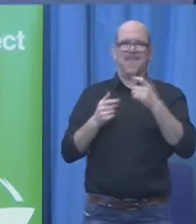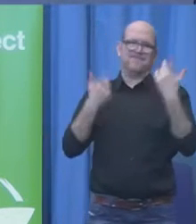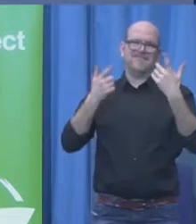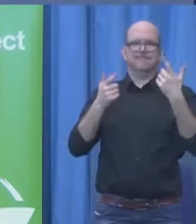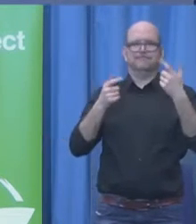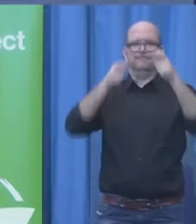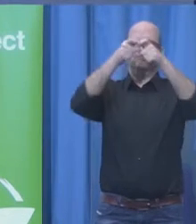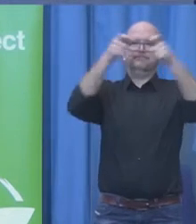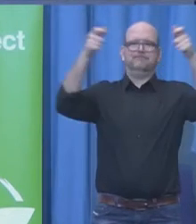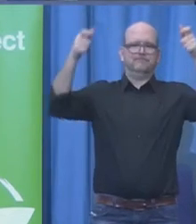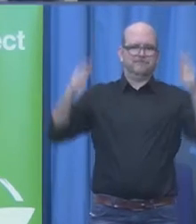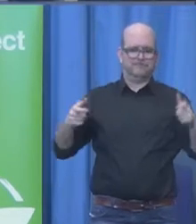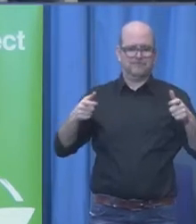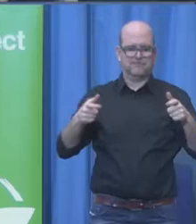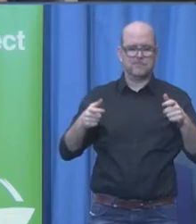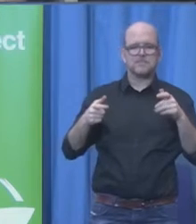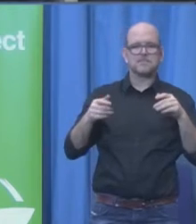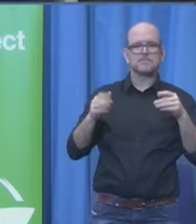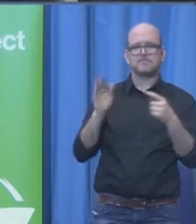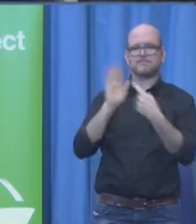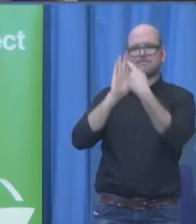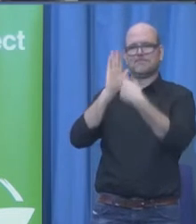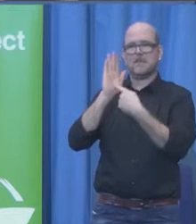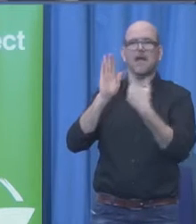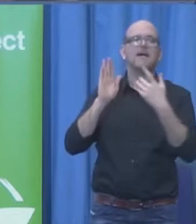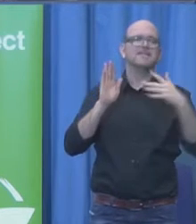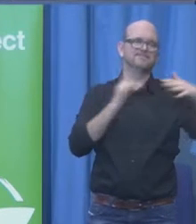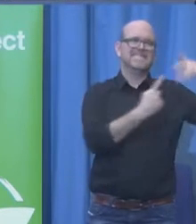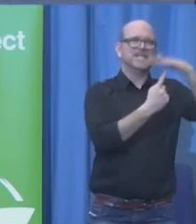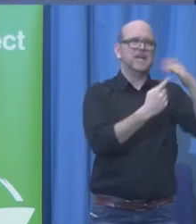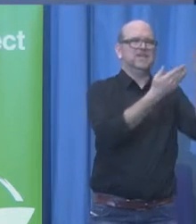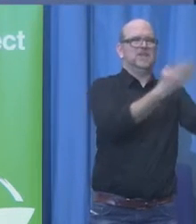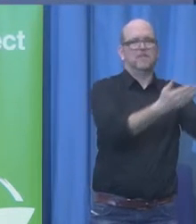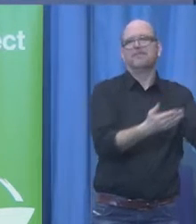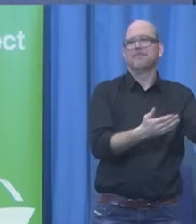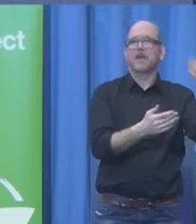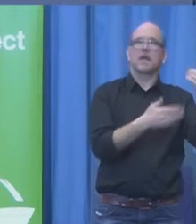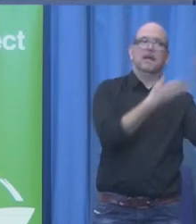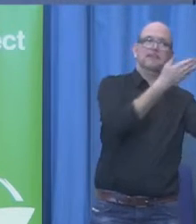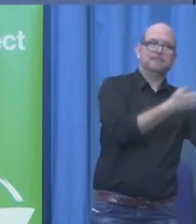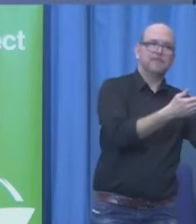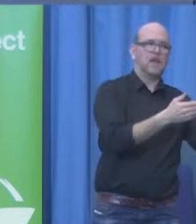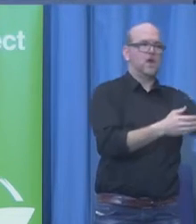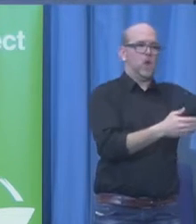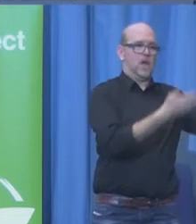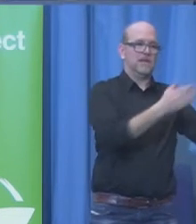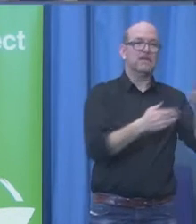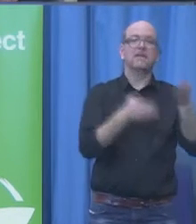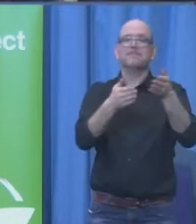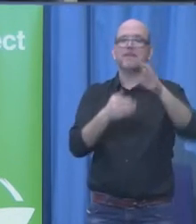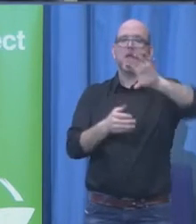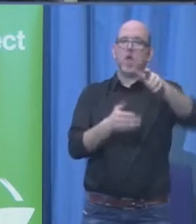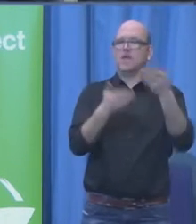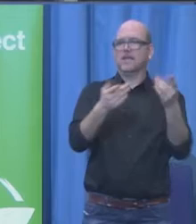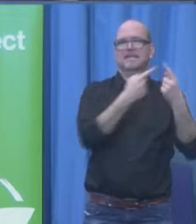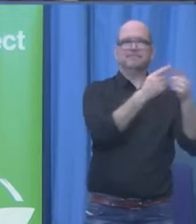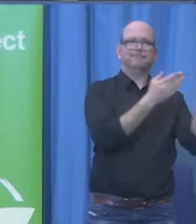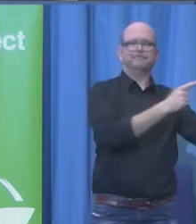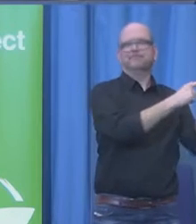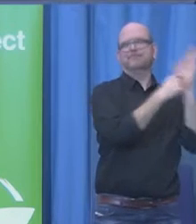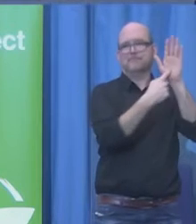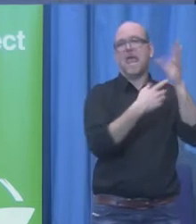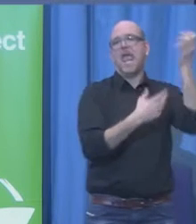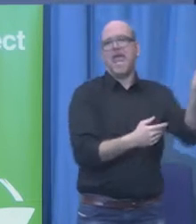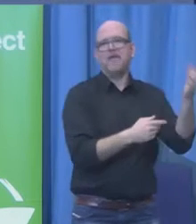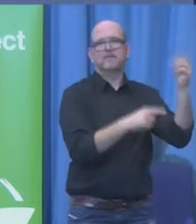disabled persons that for which we as a Commission have the obligation to monitor its